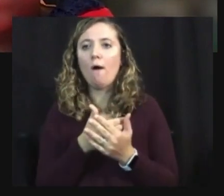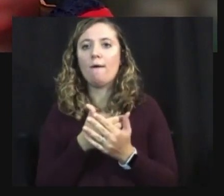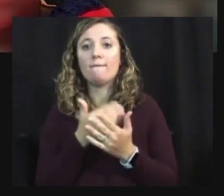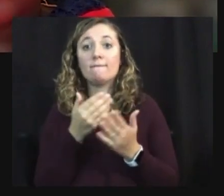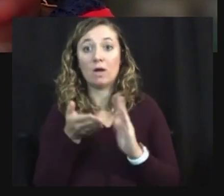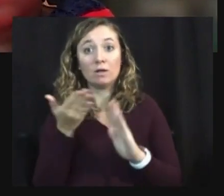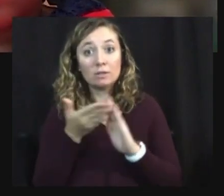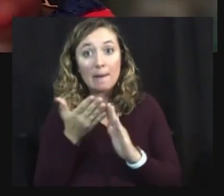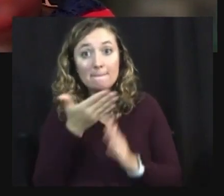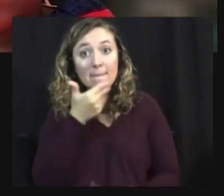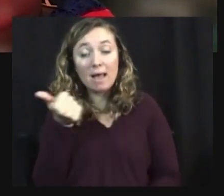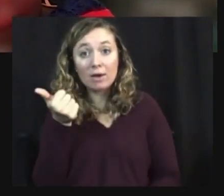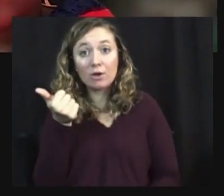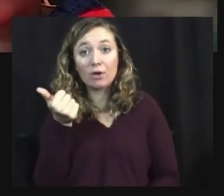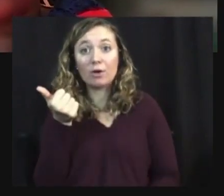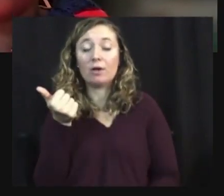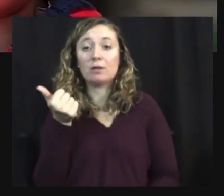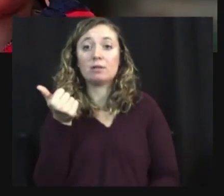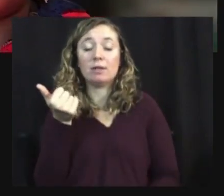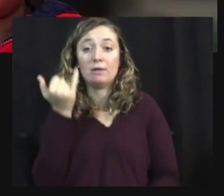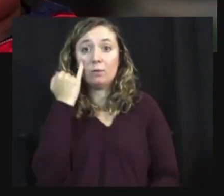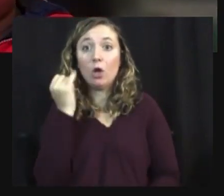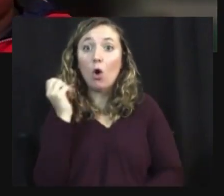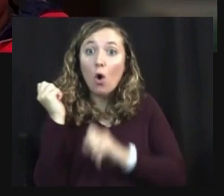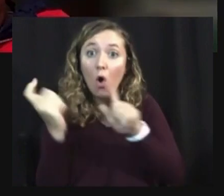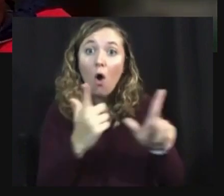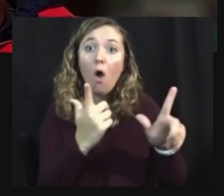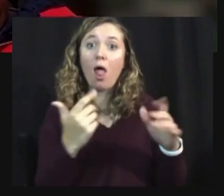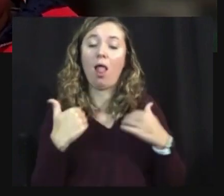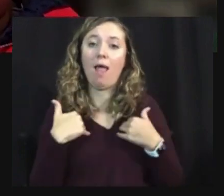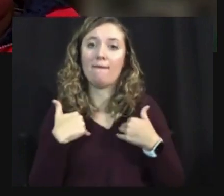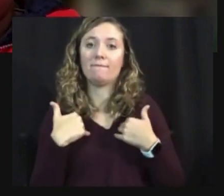breaks. Let's do it together.